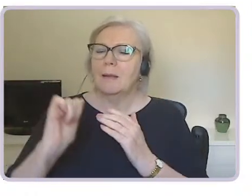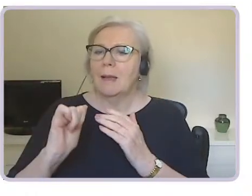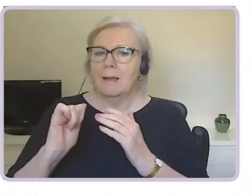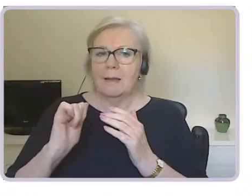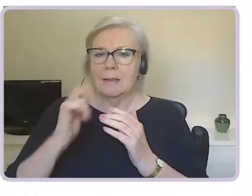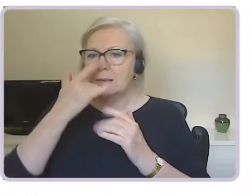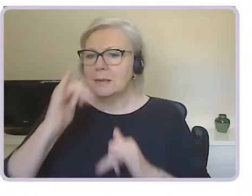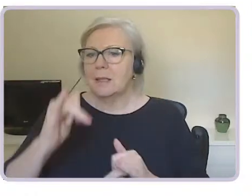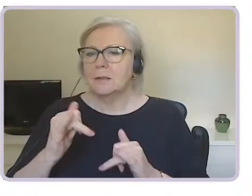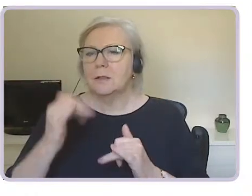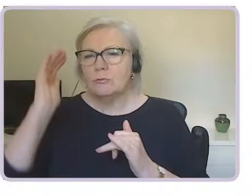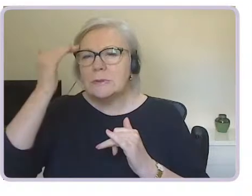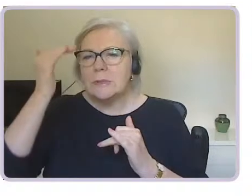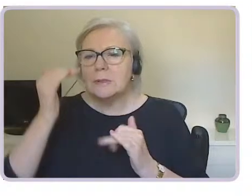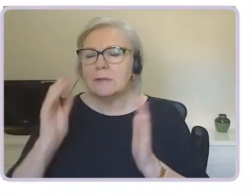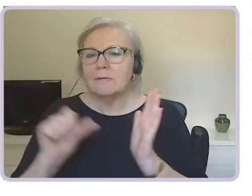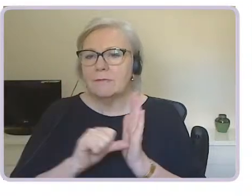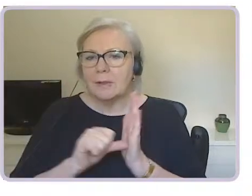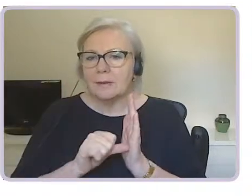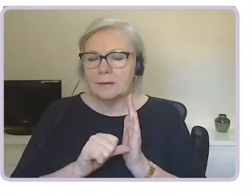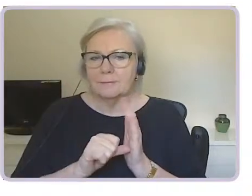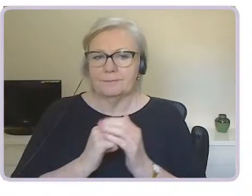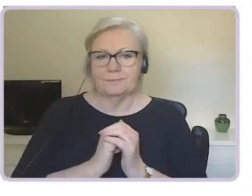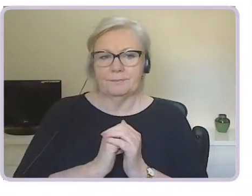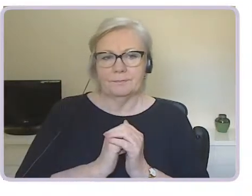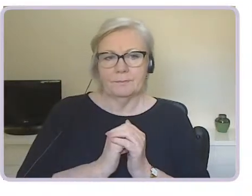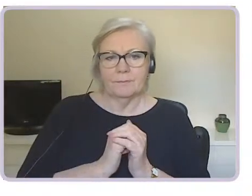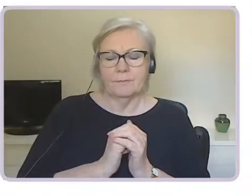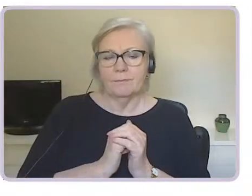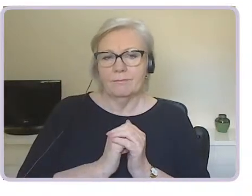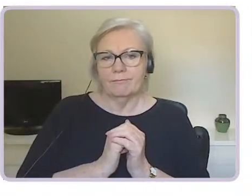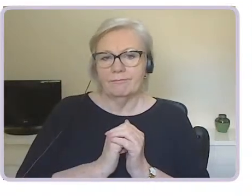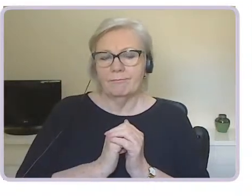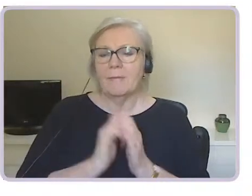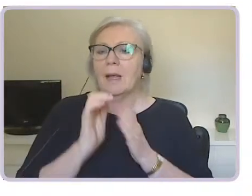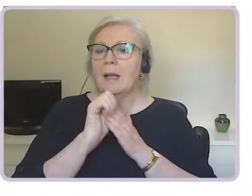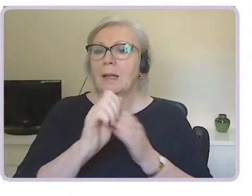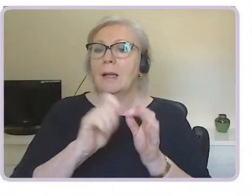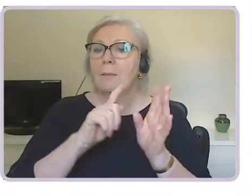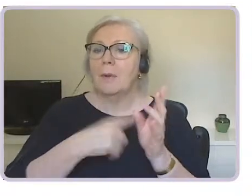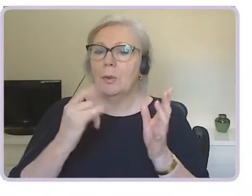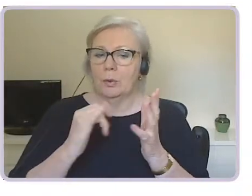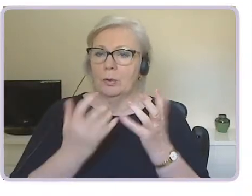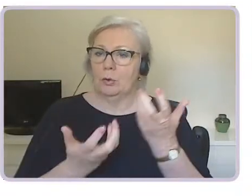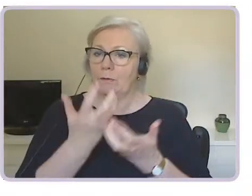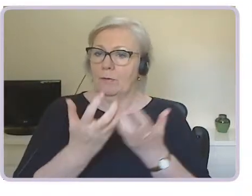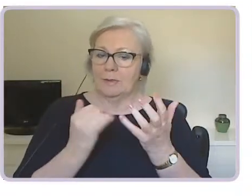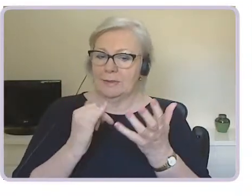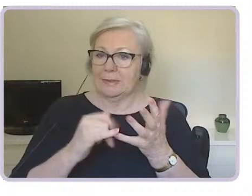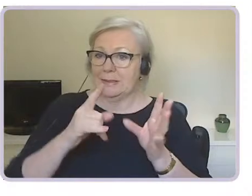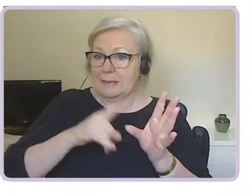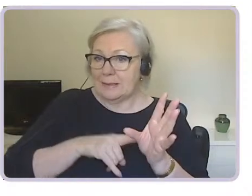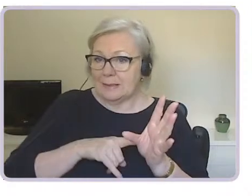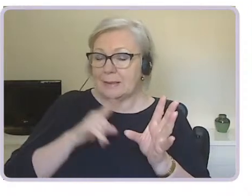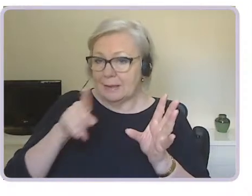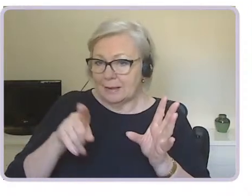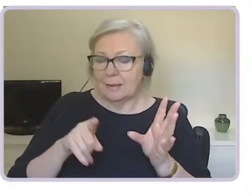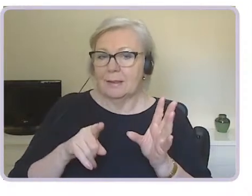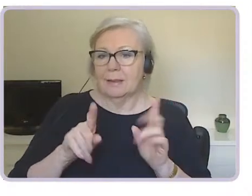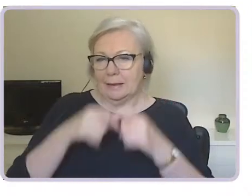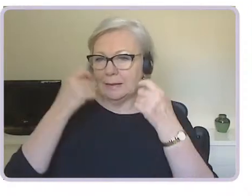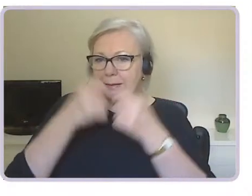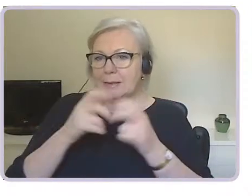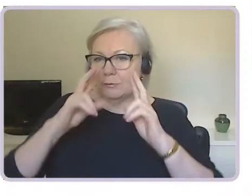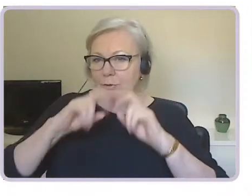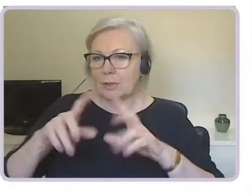Communities, Disability Services and Seniors. It's led by the University of Sydney and my team of researchers, but can only happen in